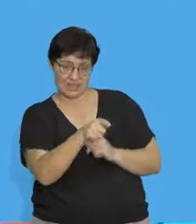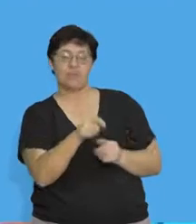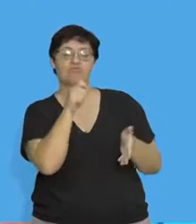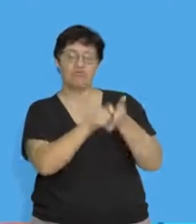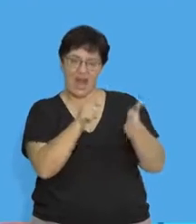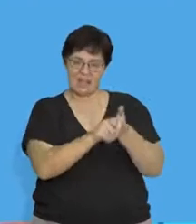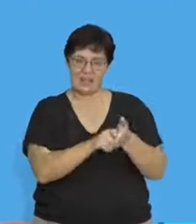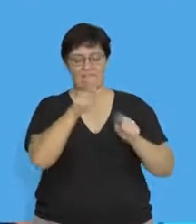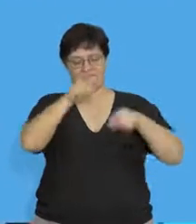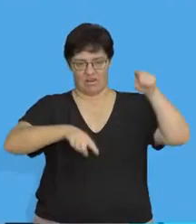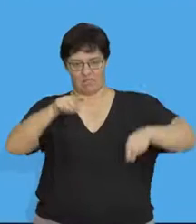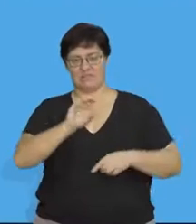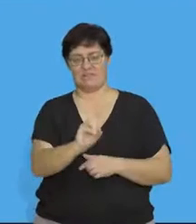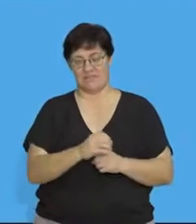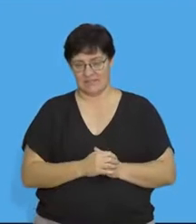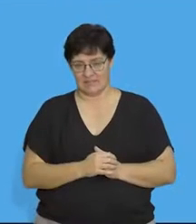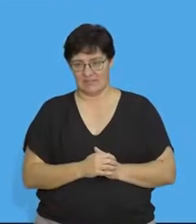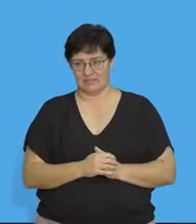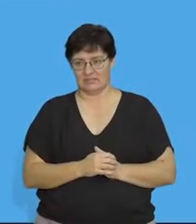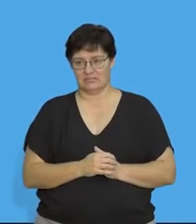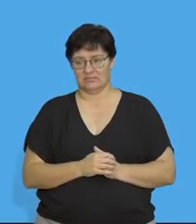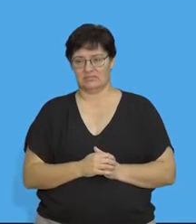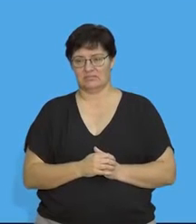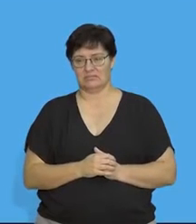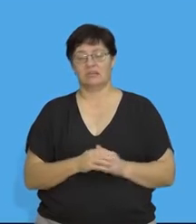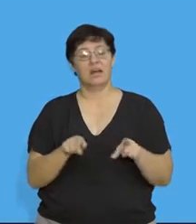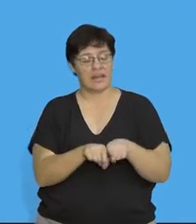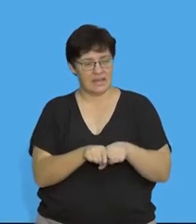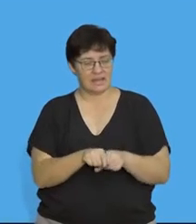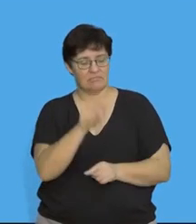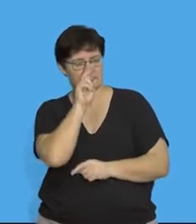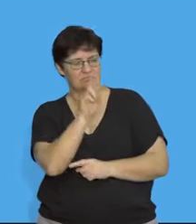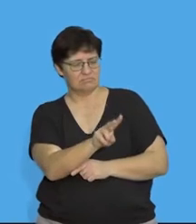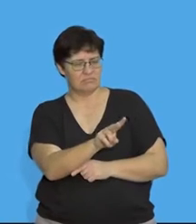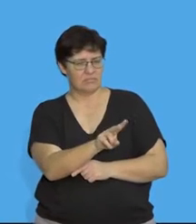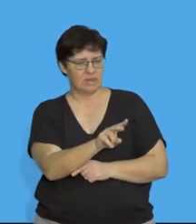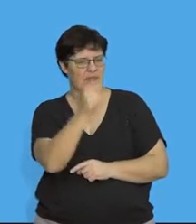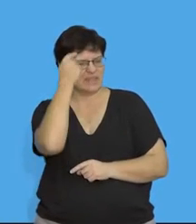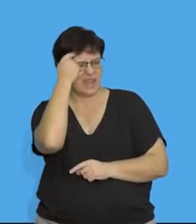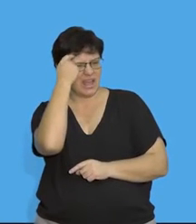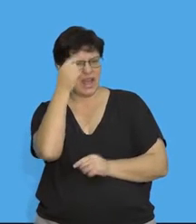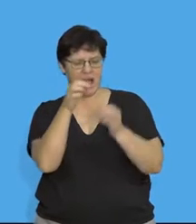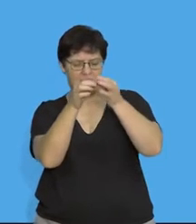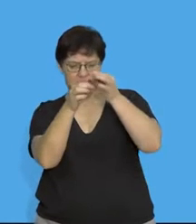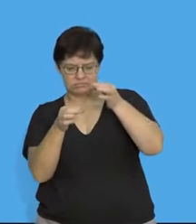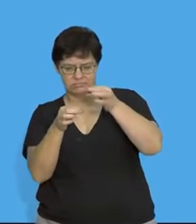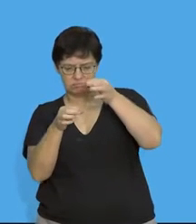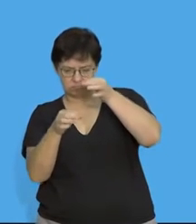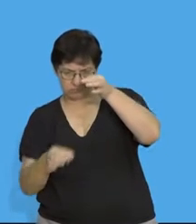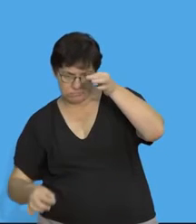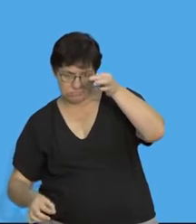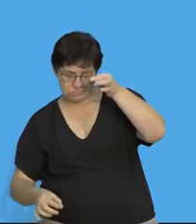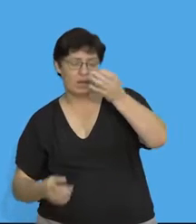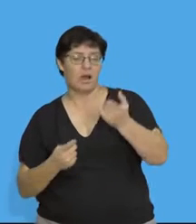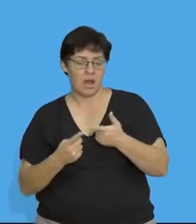of the variables. So again, have a look. What do you think the effect of the length will be? Will it cause the period